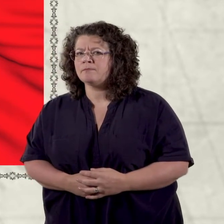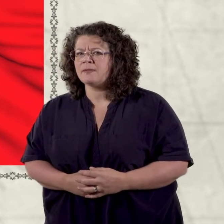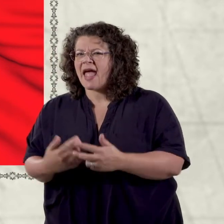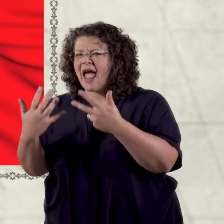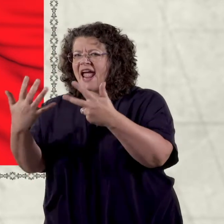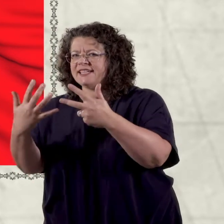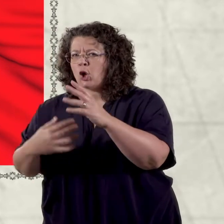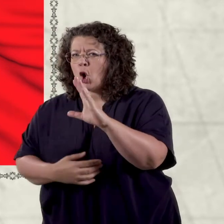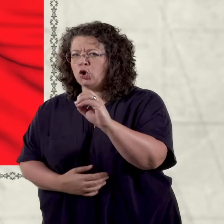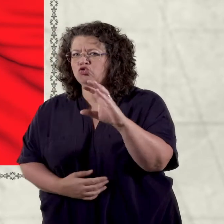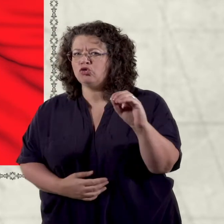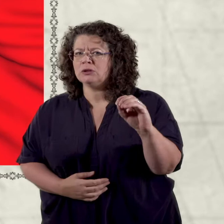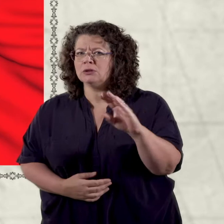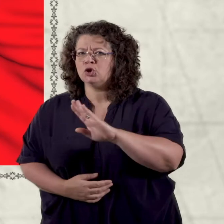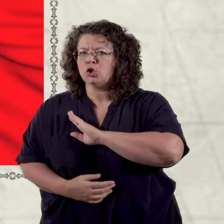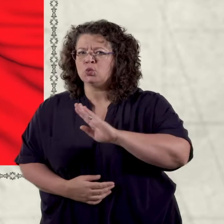800.